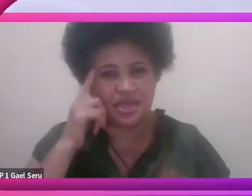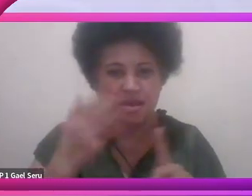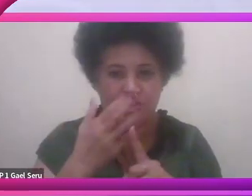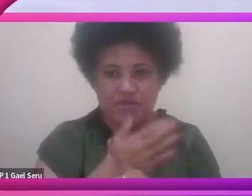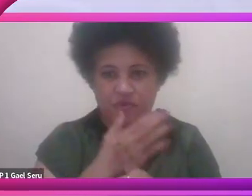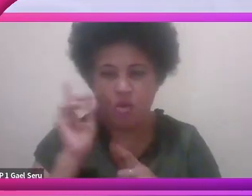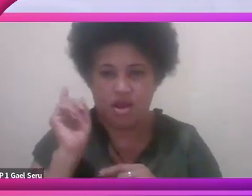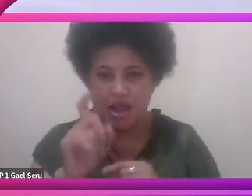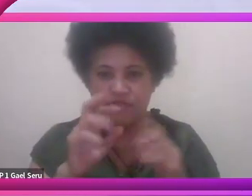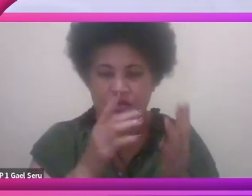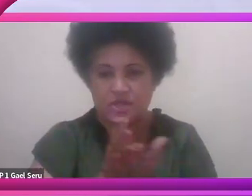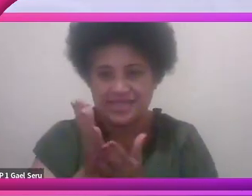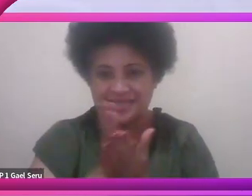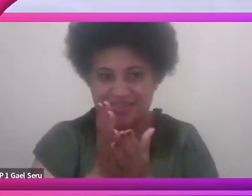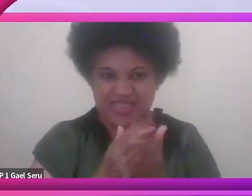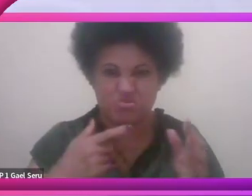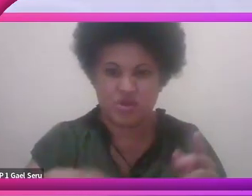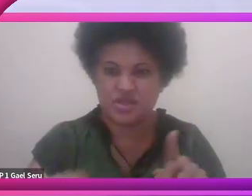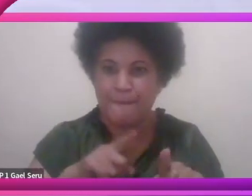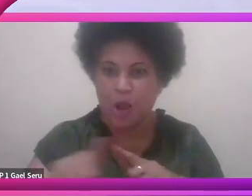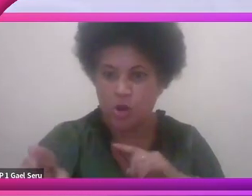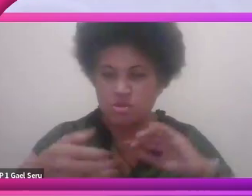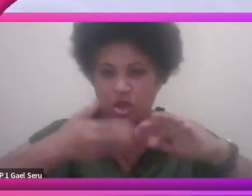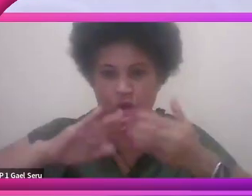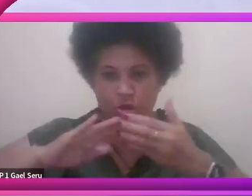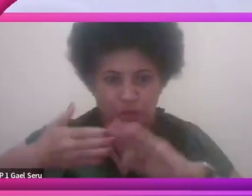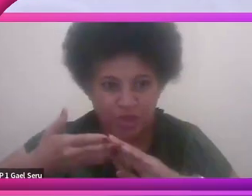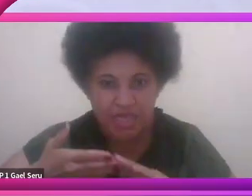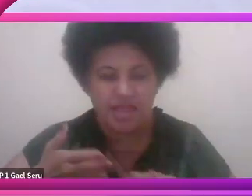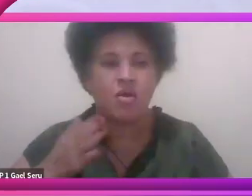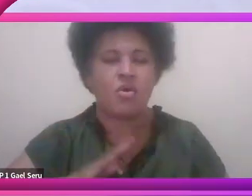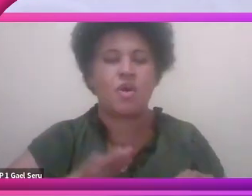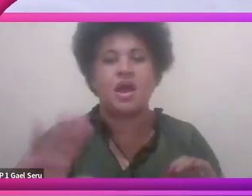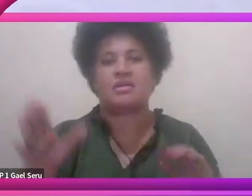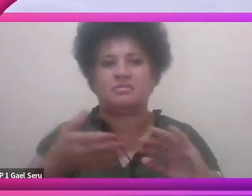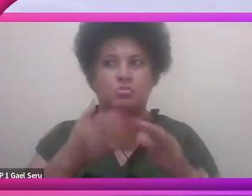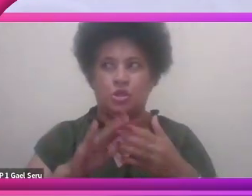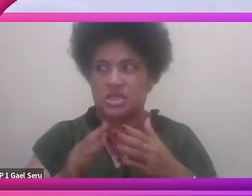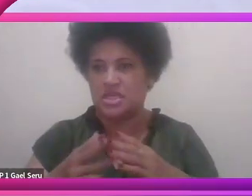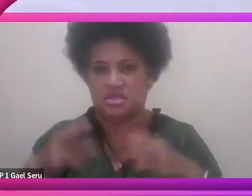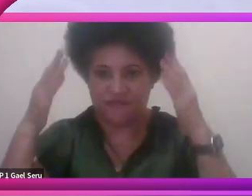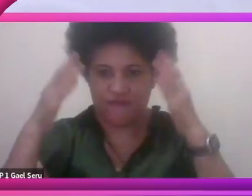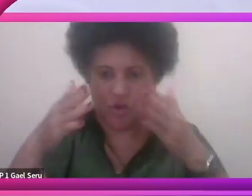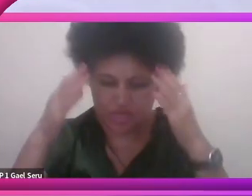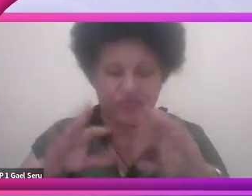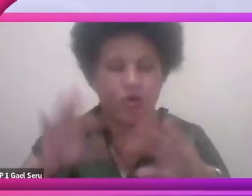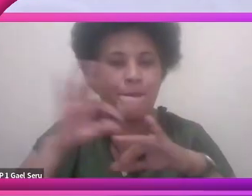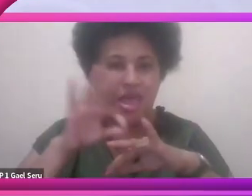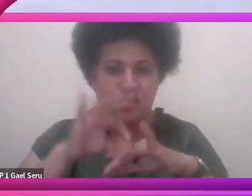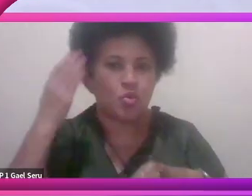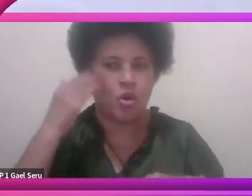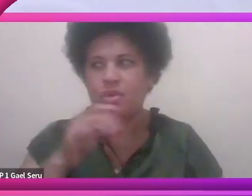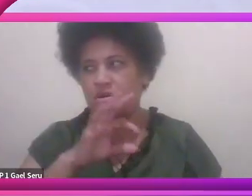Because a lot of community expect that family planning is just only for women, married women, not for